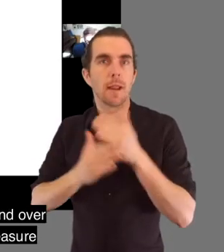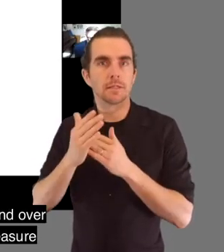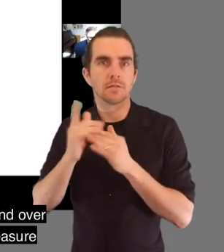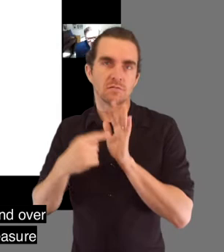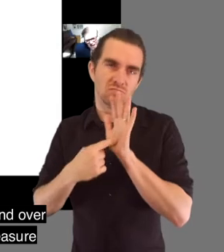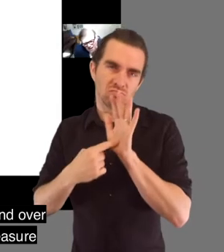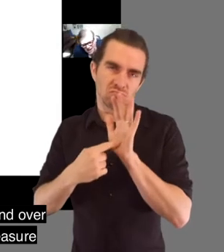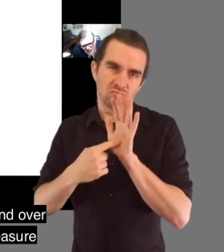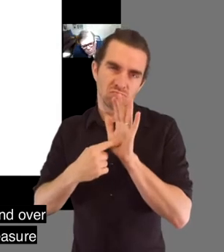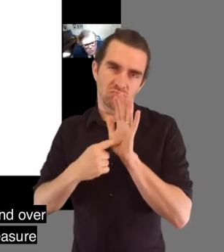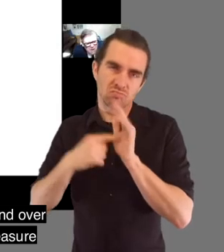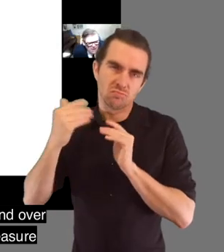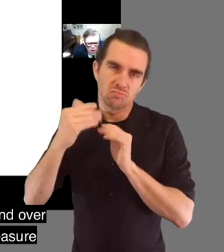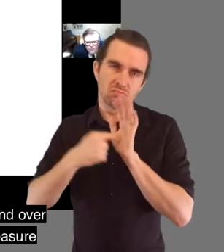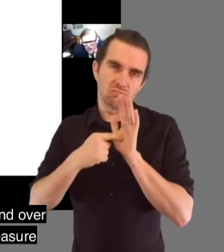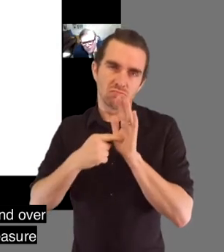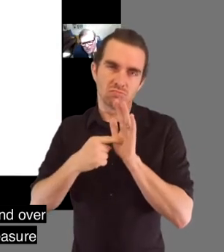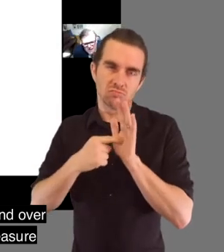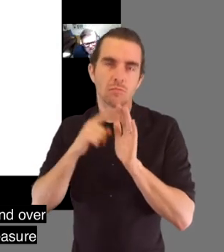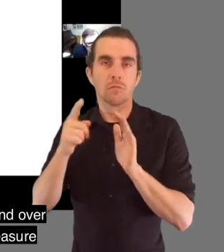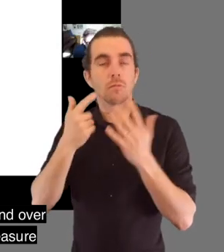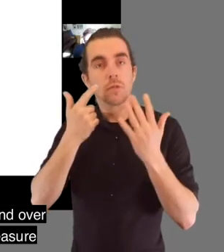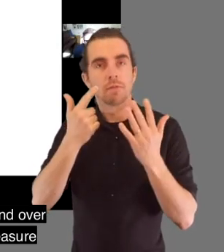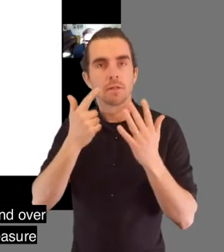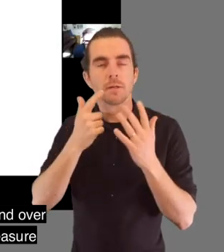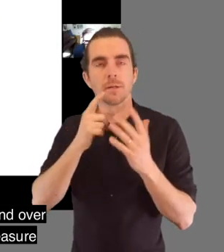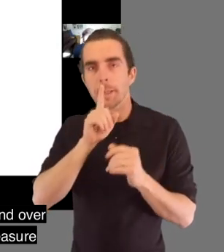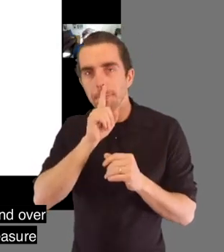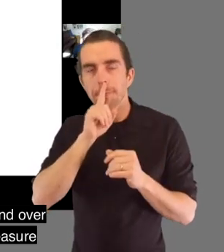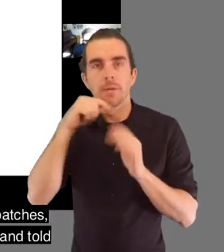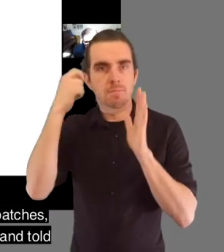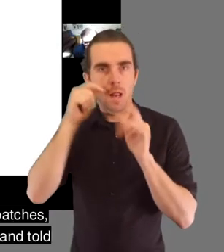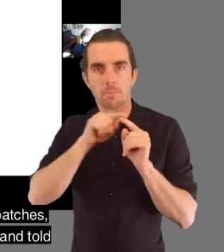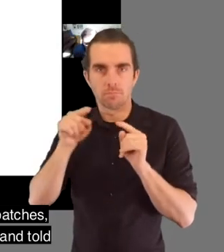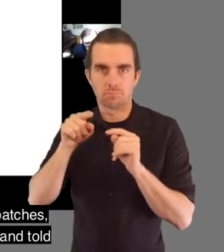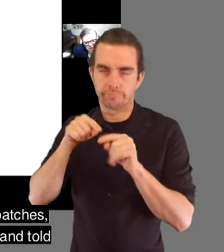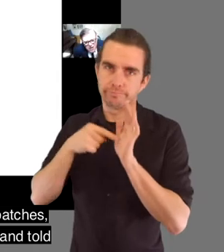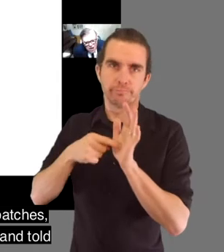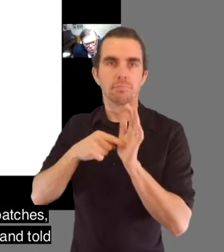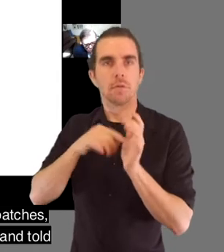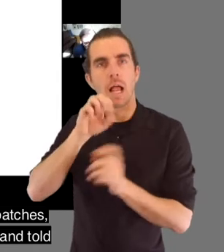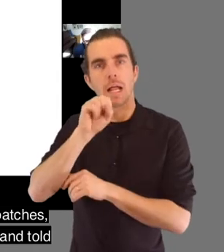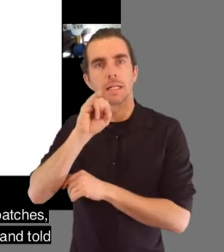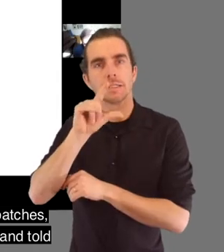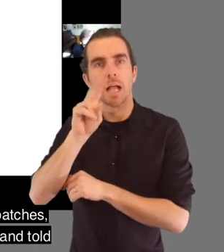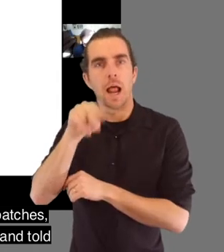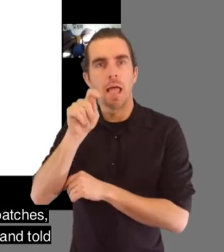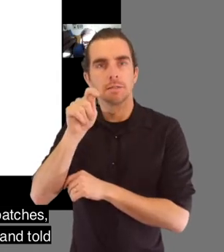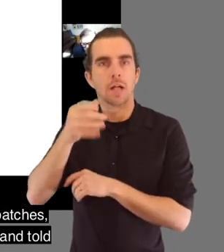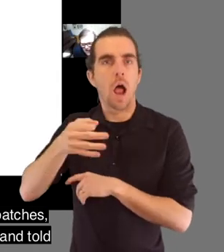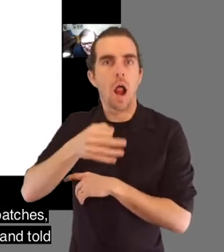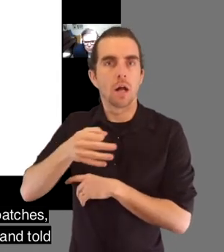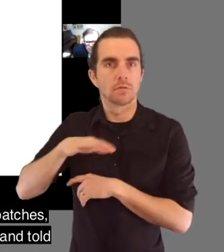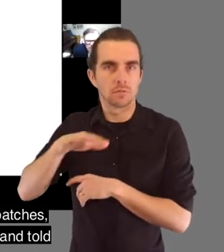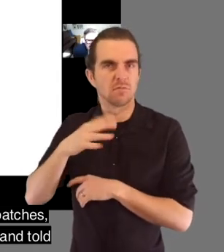Island were made over and over again. 7 silent movies of Treasure Island. Why? Because hooks, eye patches,